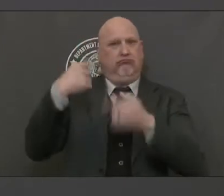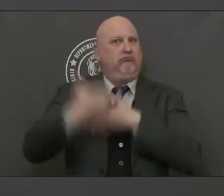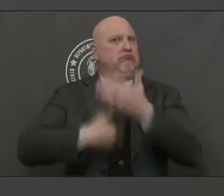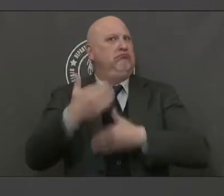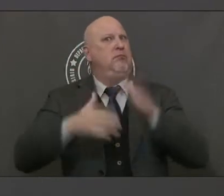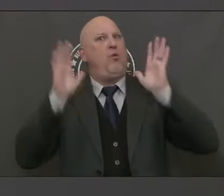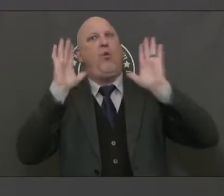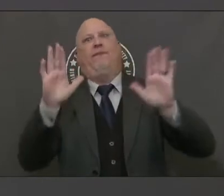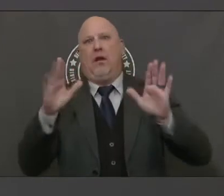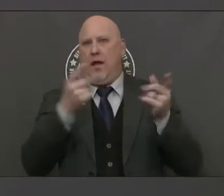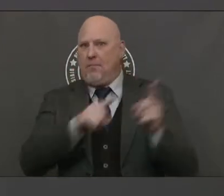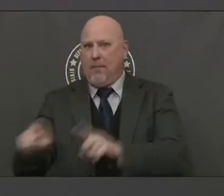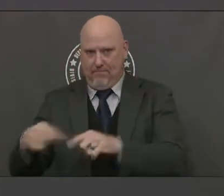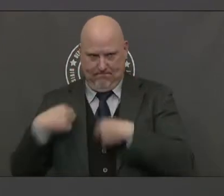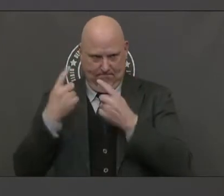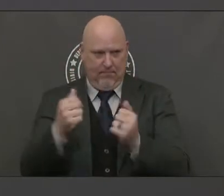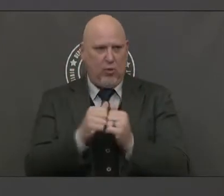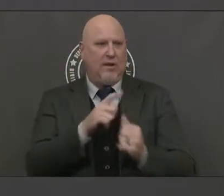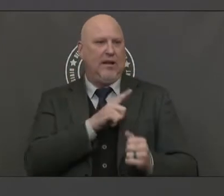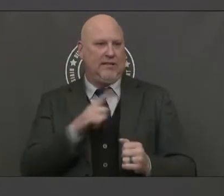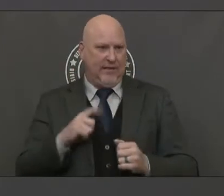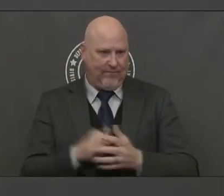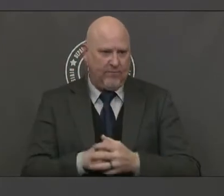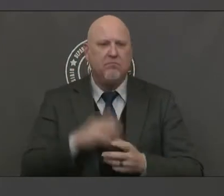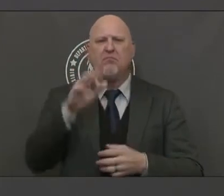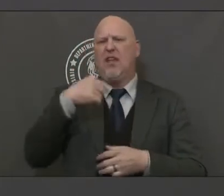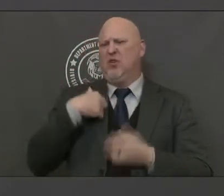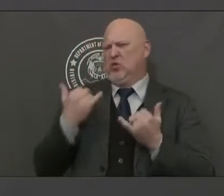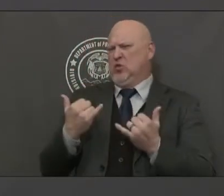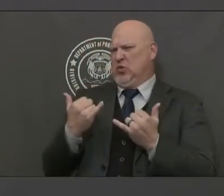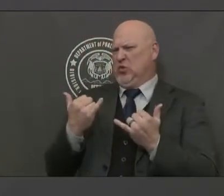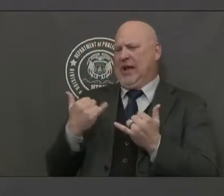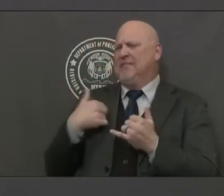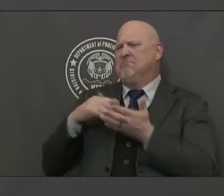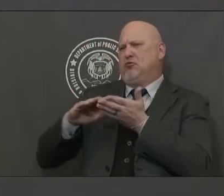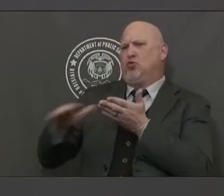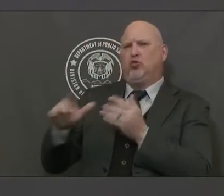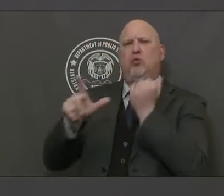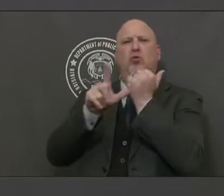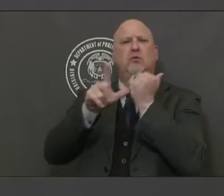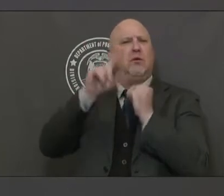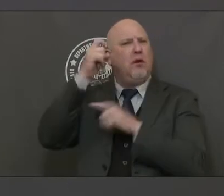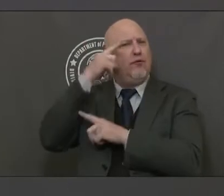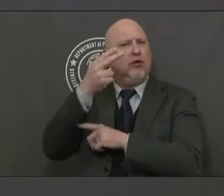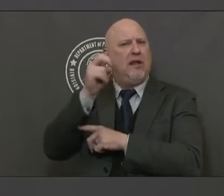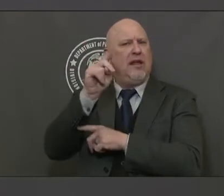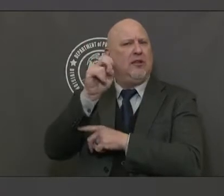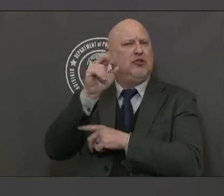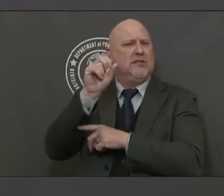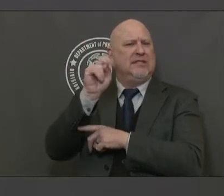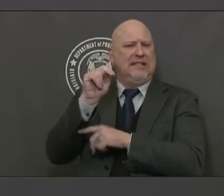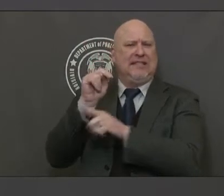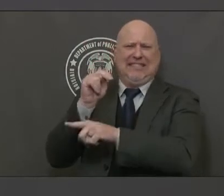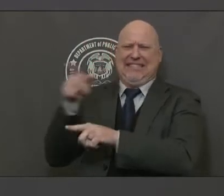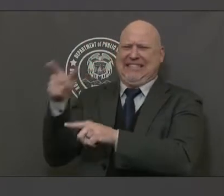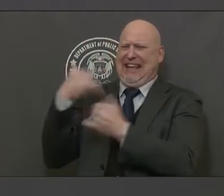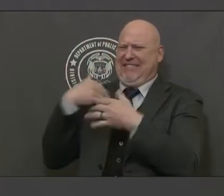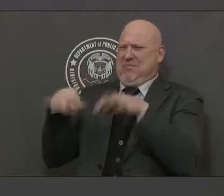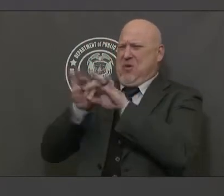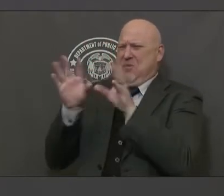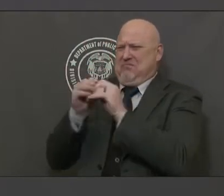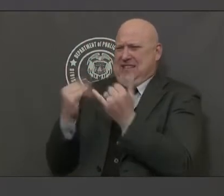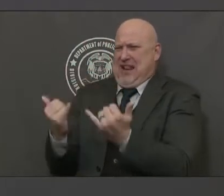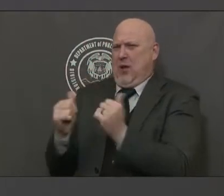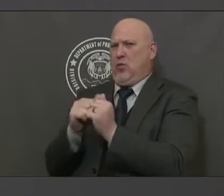Henderson as she is engaged with legislators working on some important pieces of legislation.